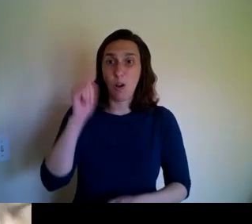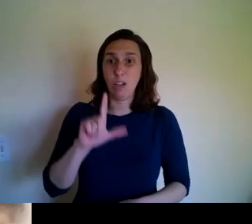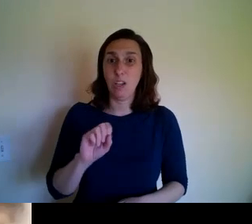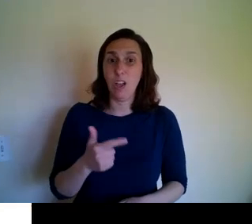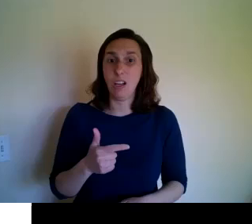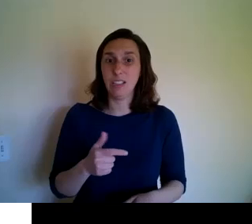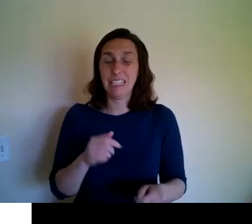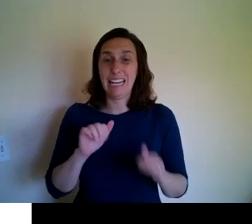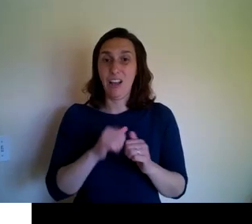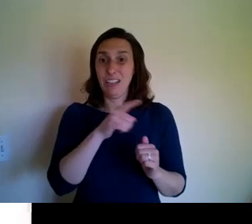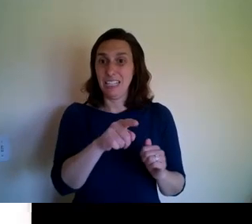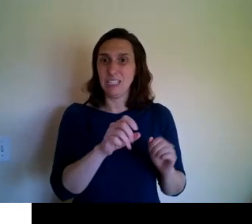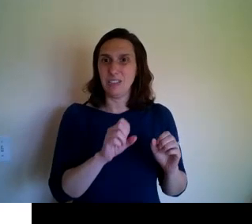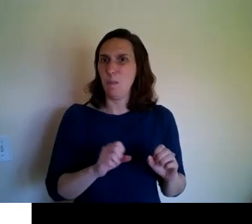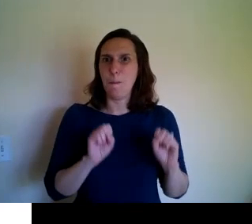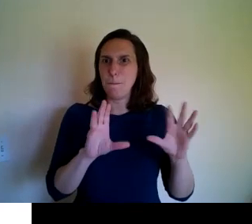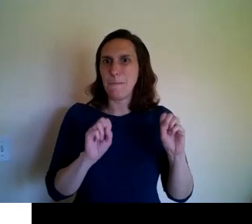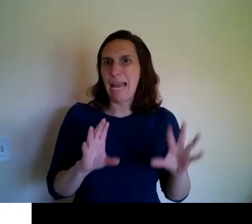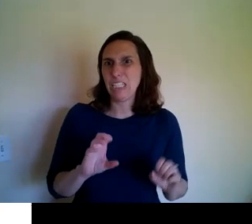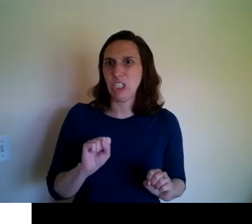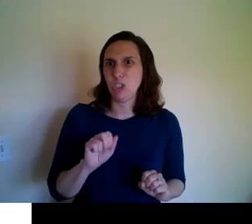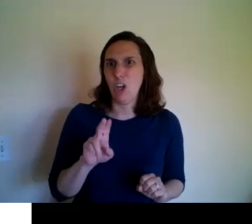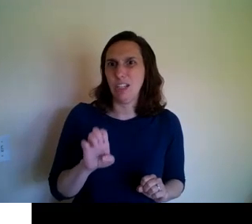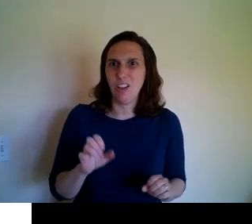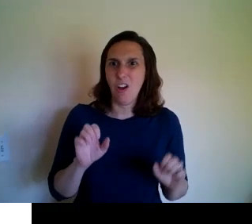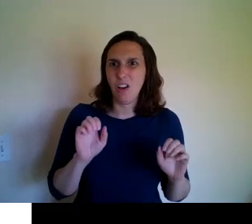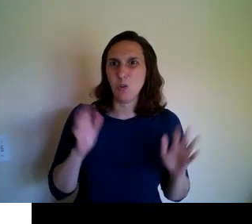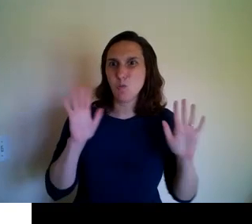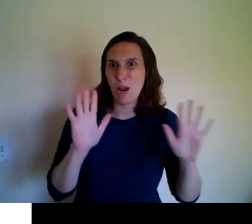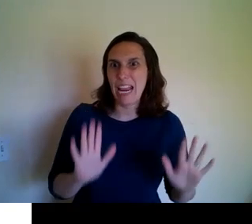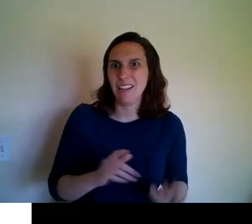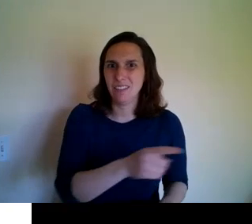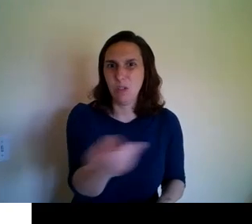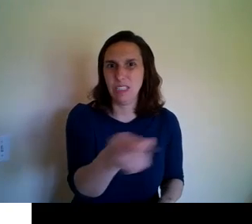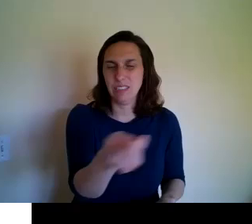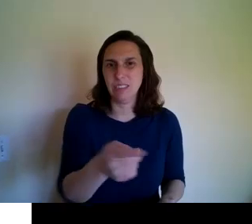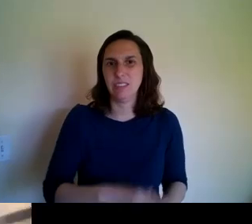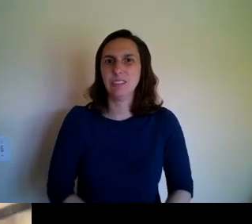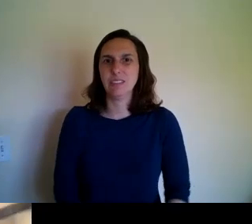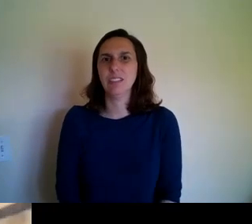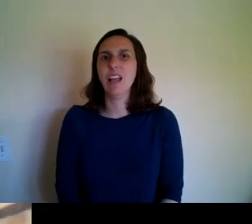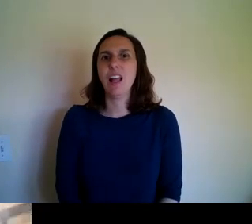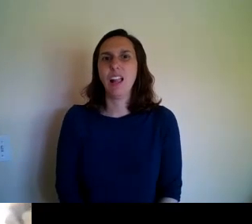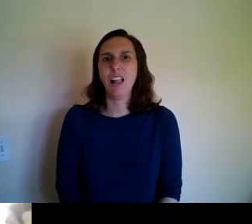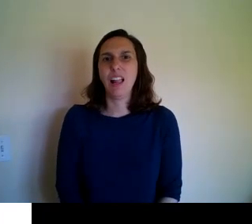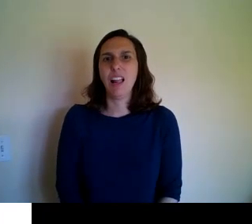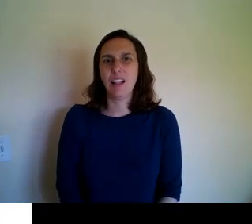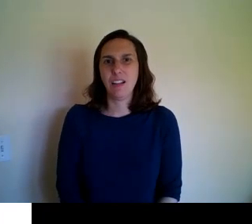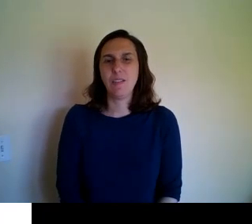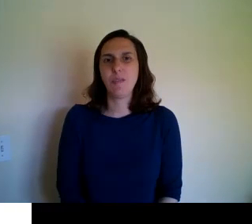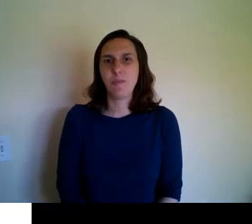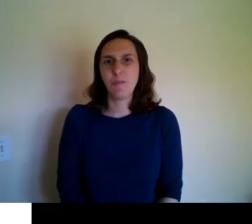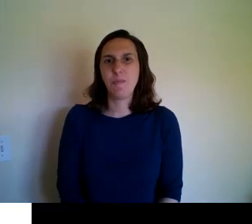magic sauce here and this particular function where n times log base b of